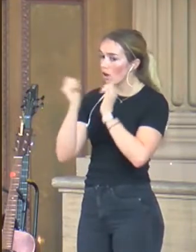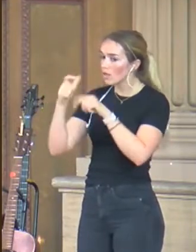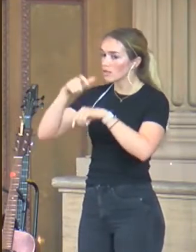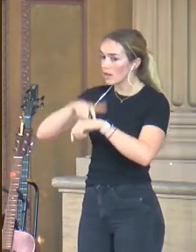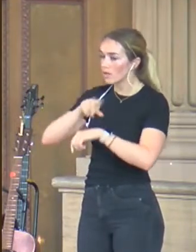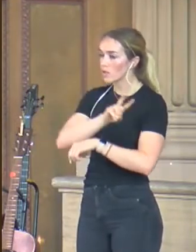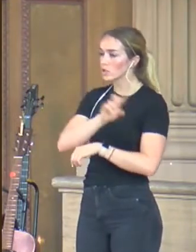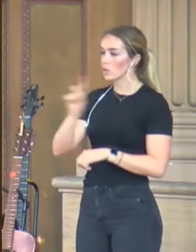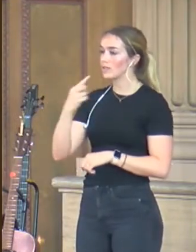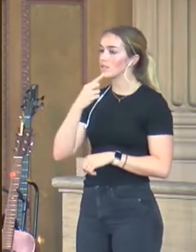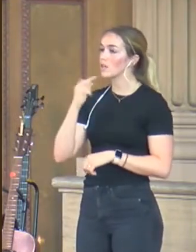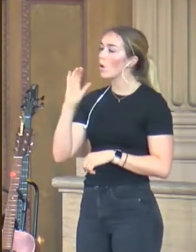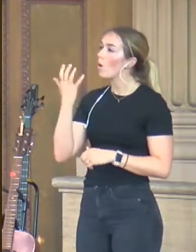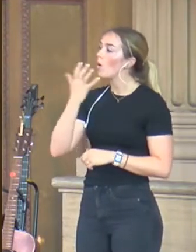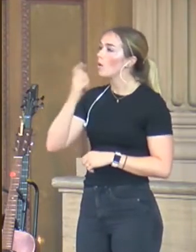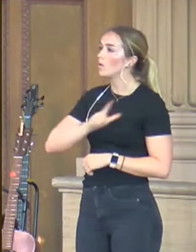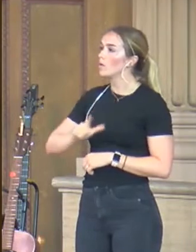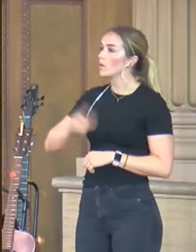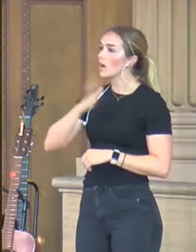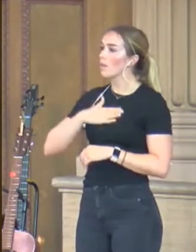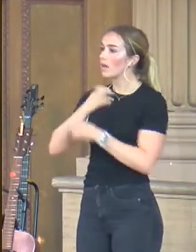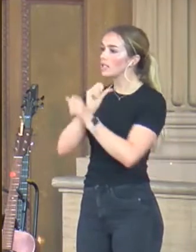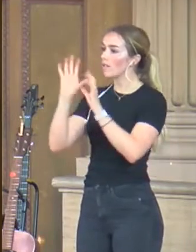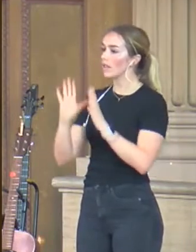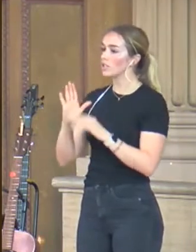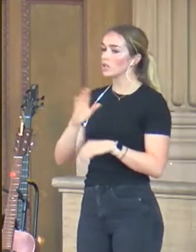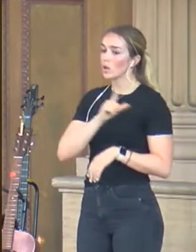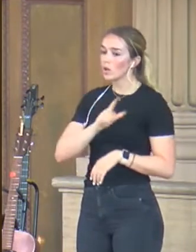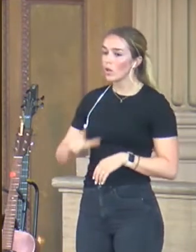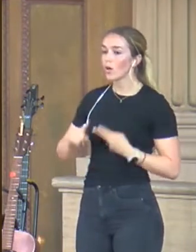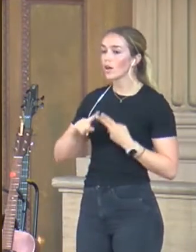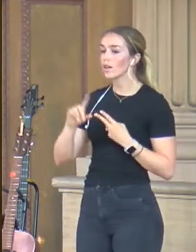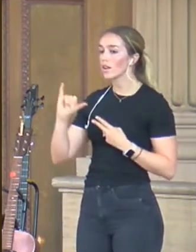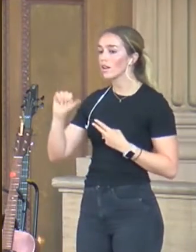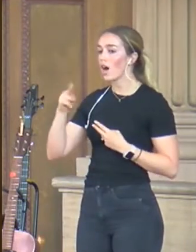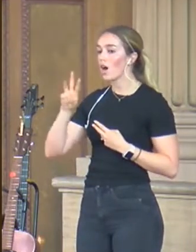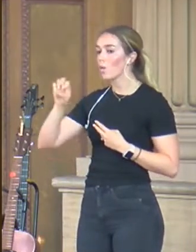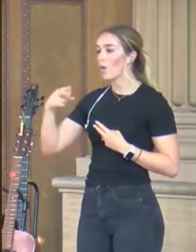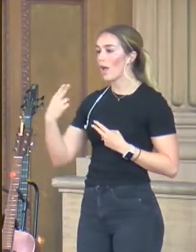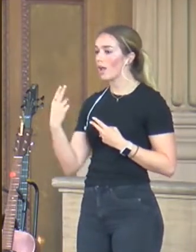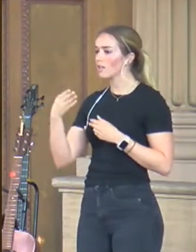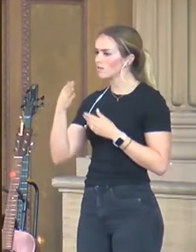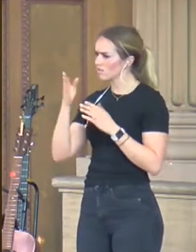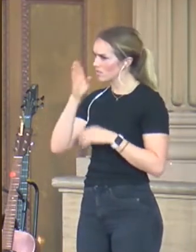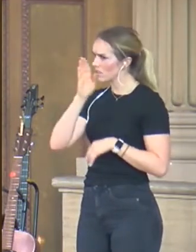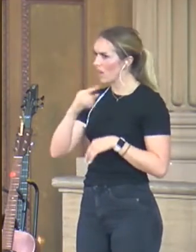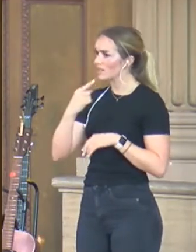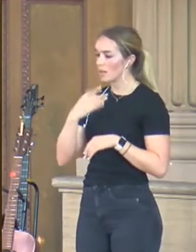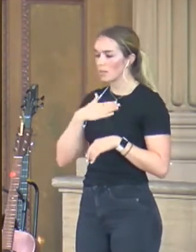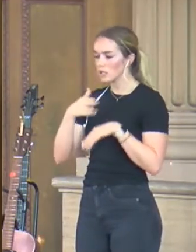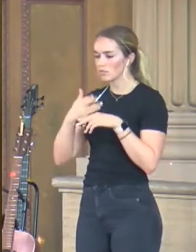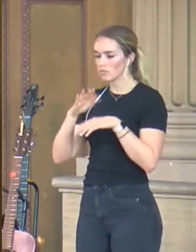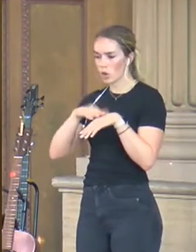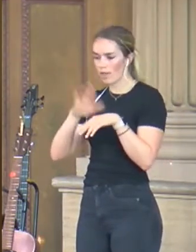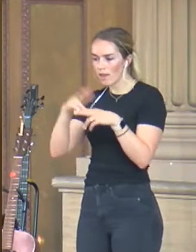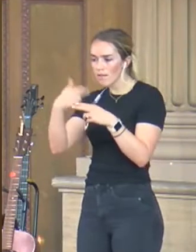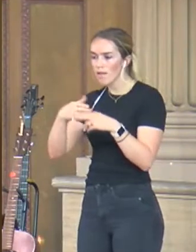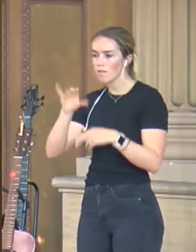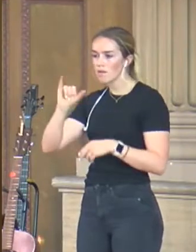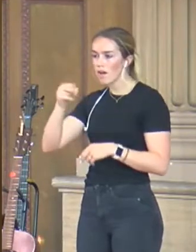In verse 1, says, oh, Lord, God of my salvation. And he calls him Lord Yahweh. This is the name that God gave his people to call him by. So he's saying, God, I'm one of your people.